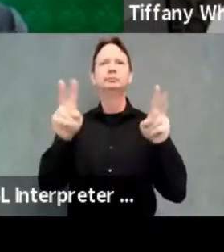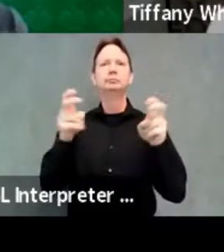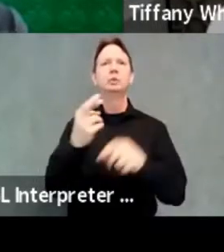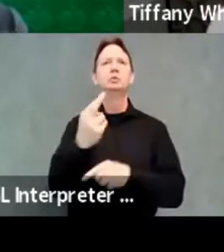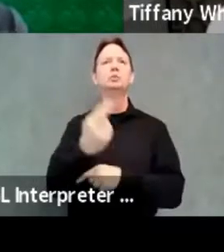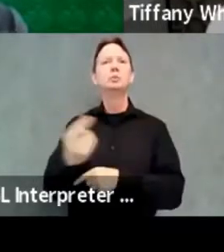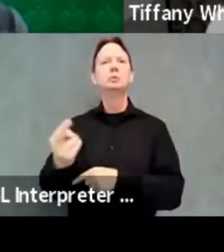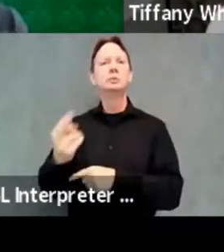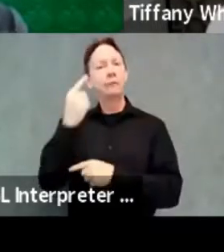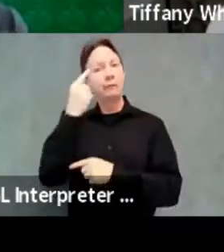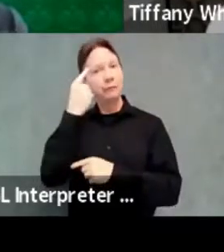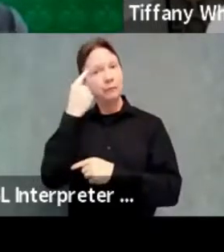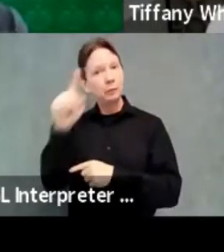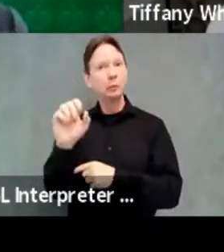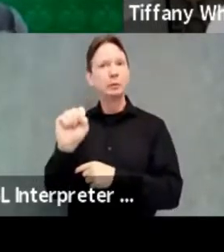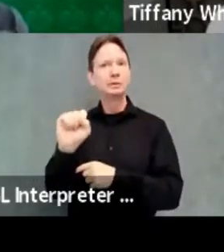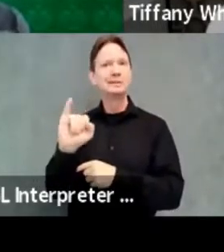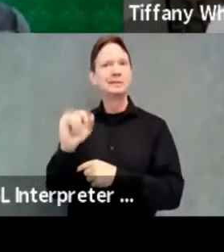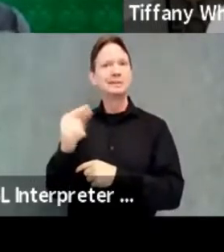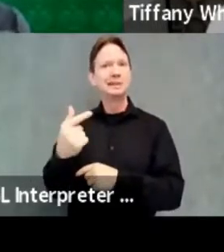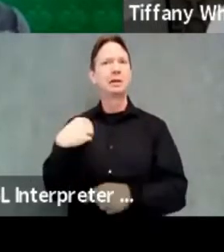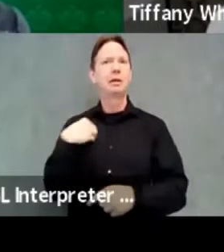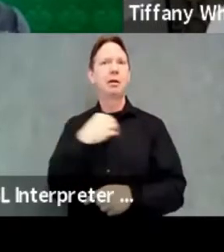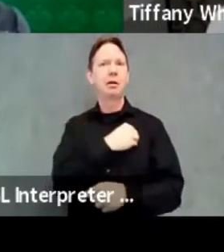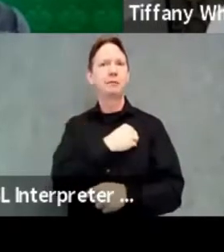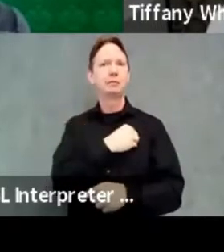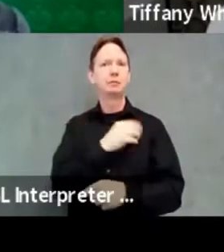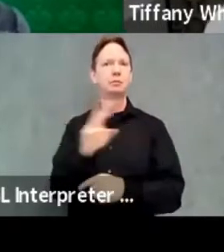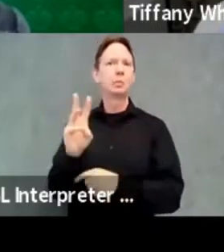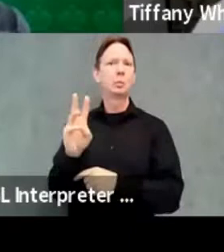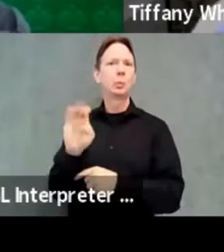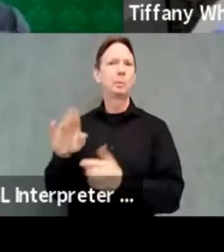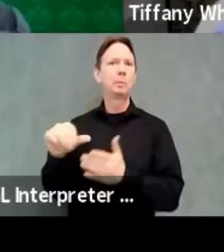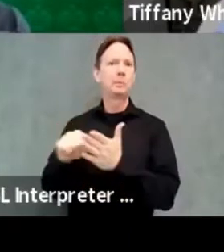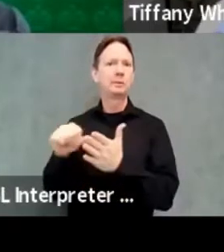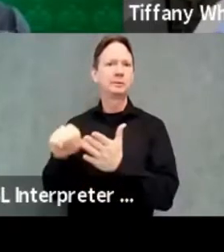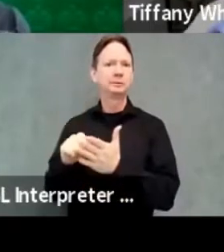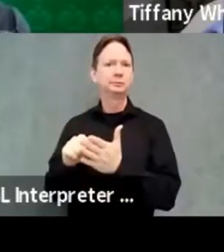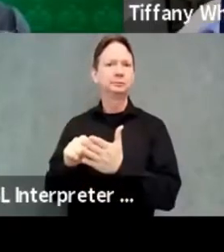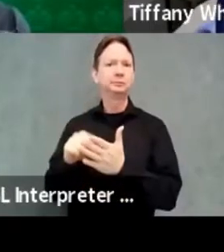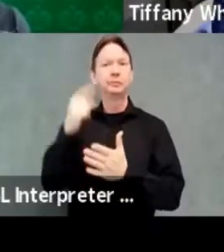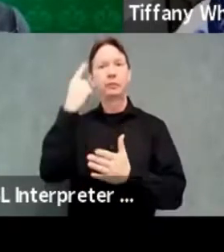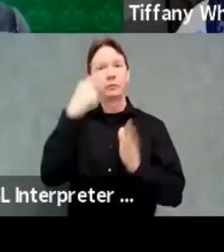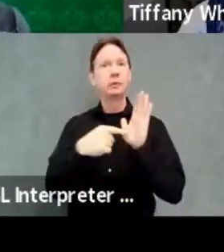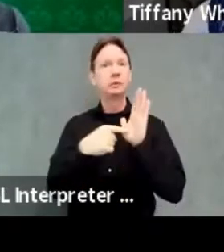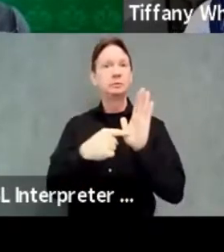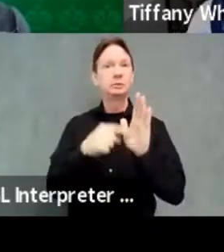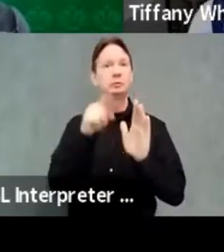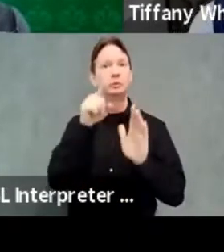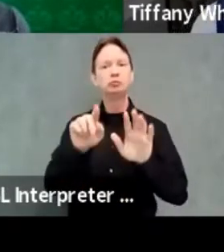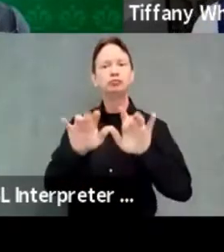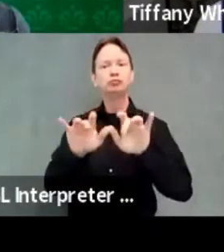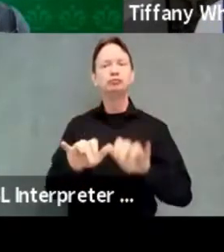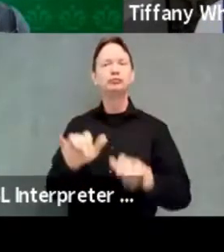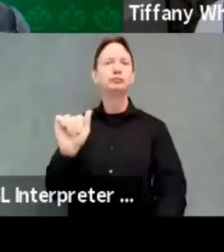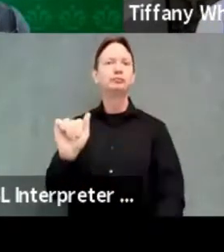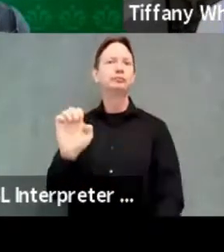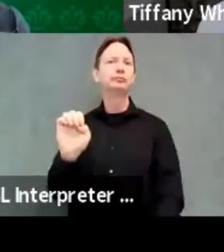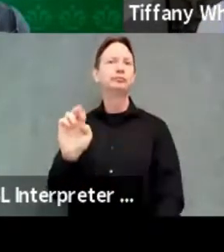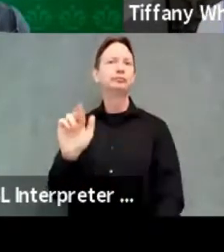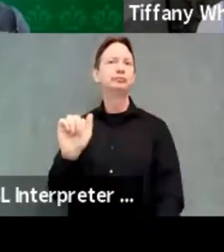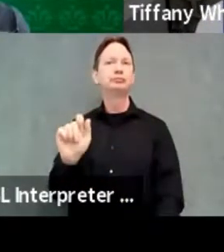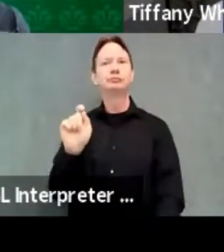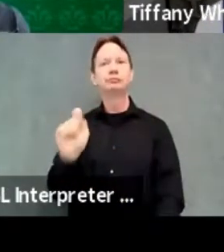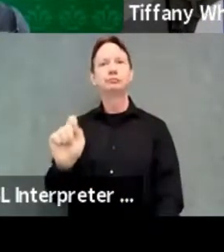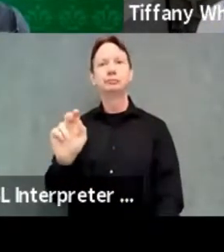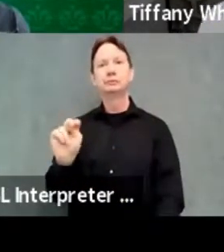Officers webpage. If you go to aera.net and click on SIGs at the top of the screen, you'll find a link for Resources